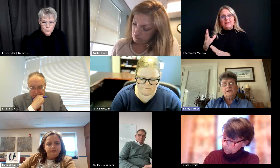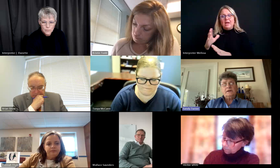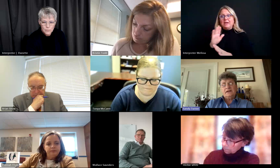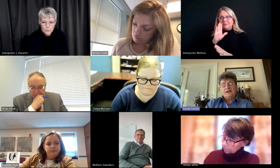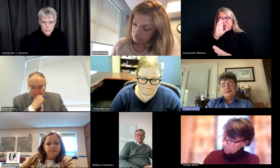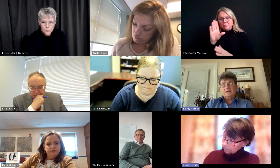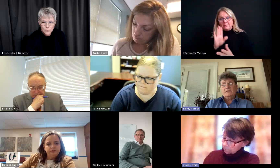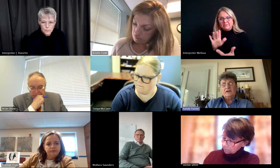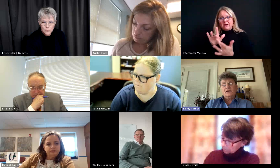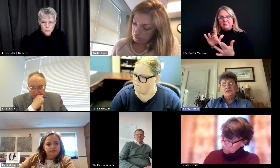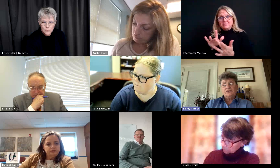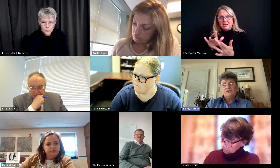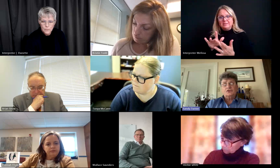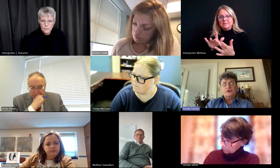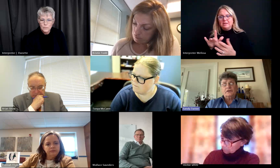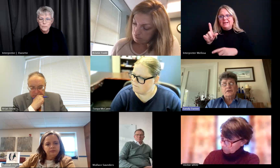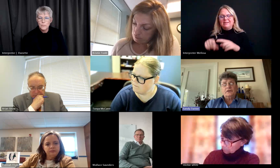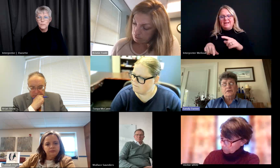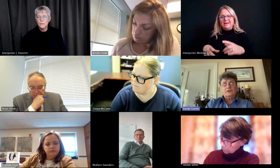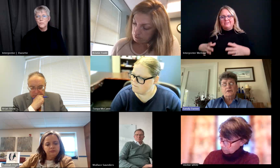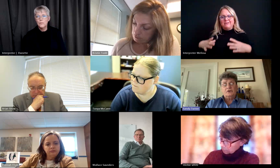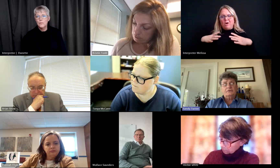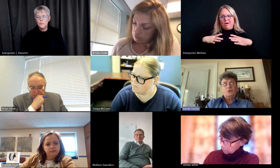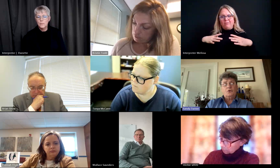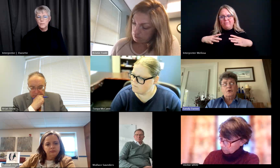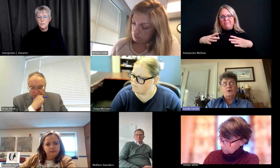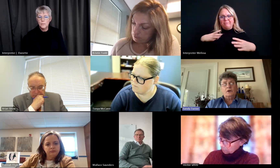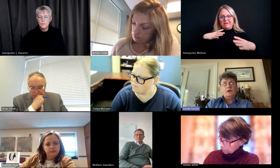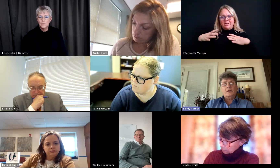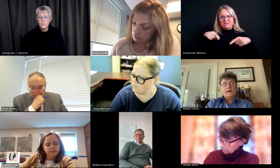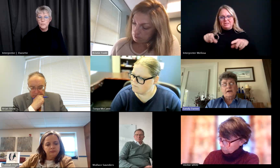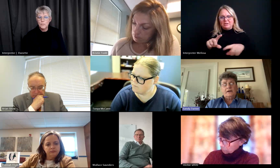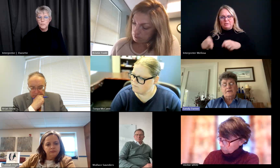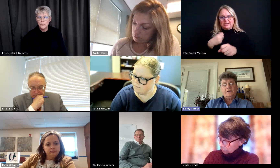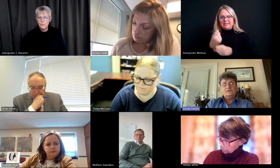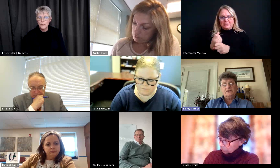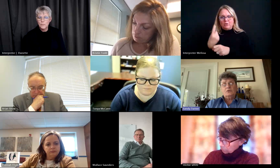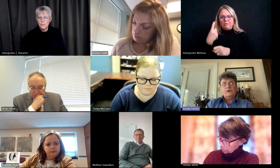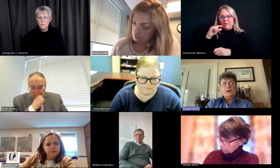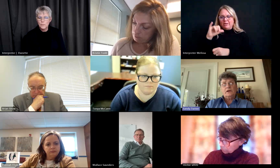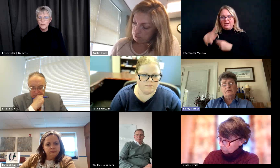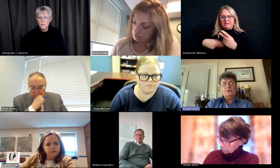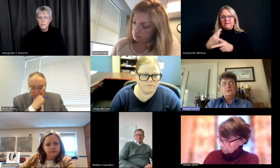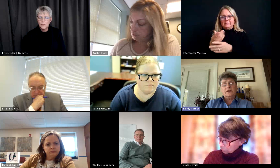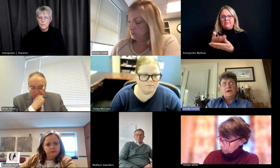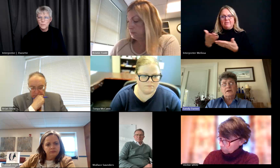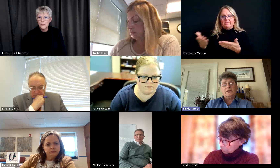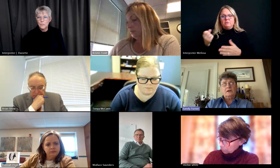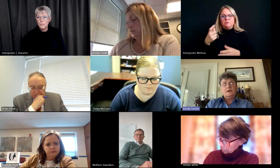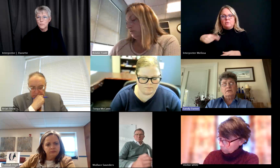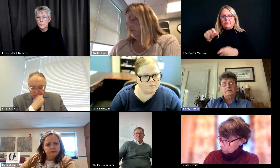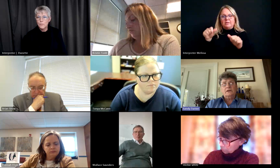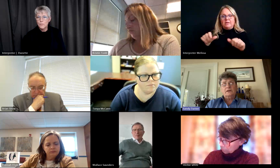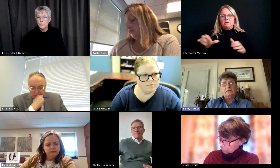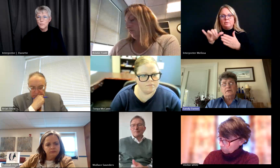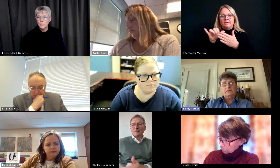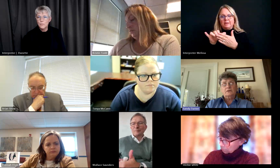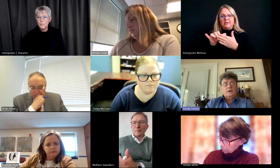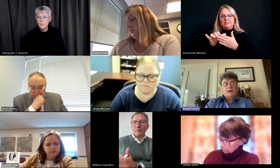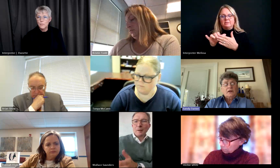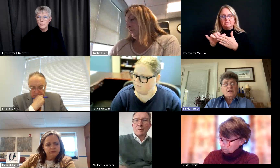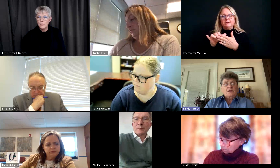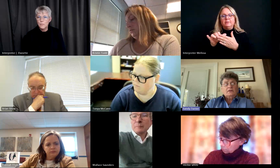contact, they can't take vacations during the year for that kind of thing. So they could do that